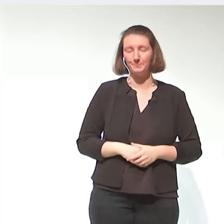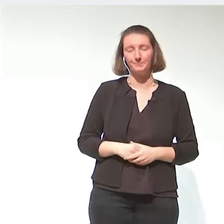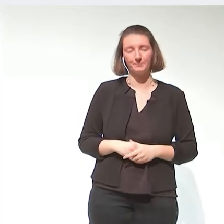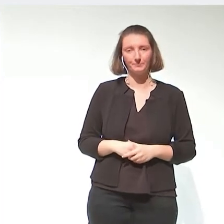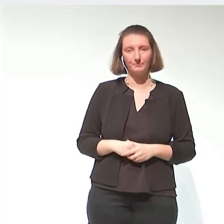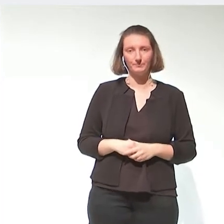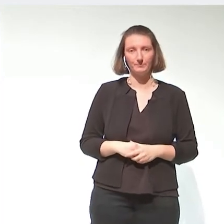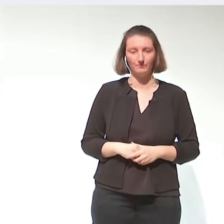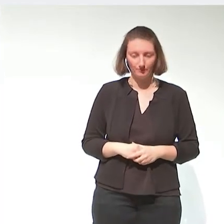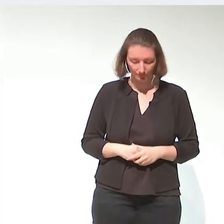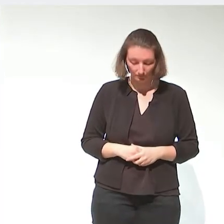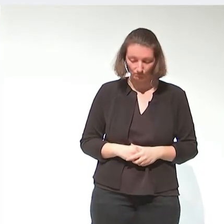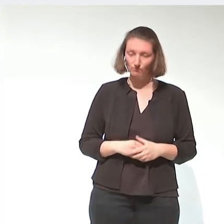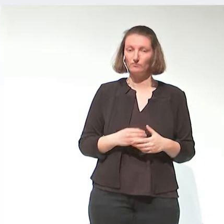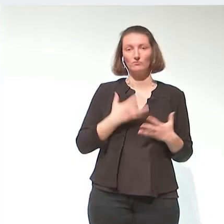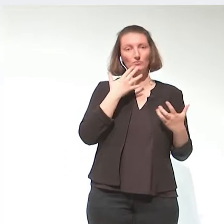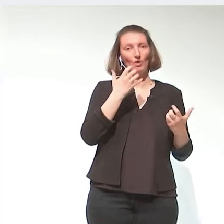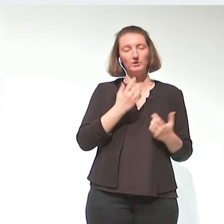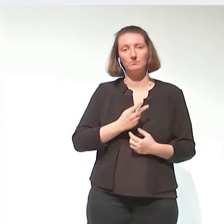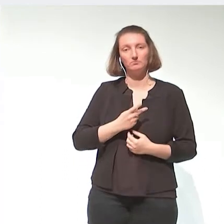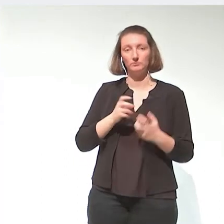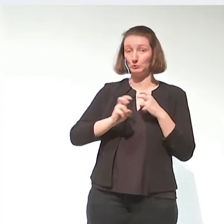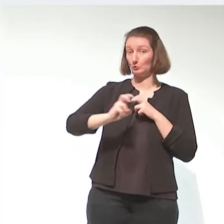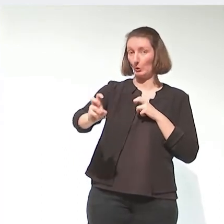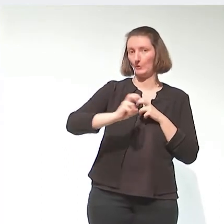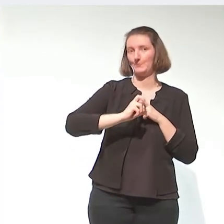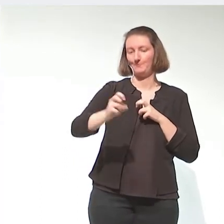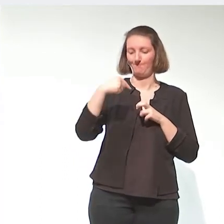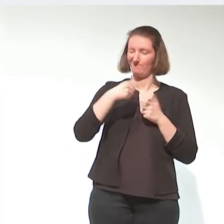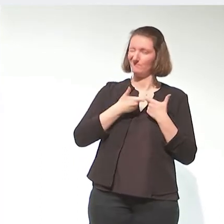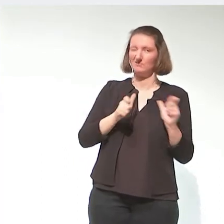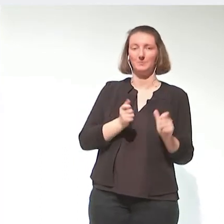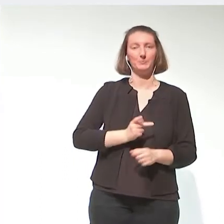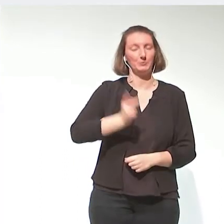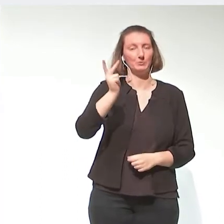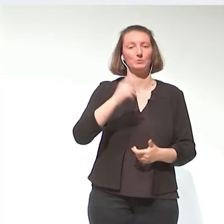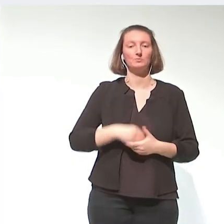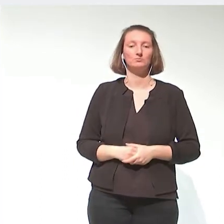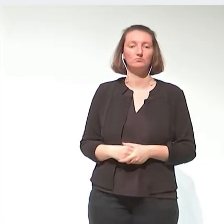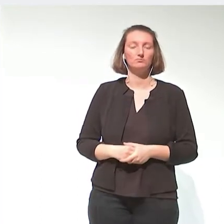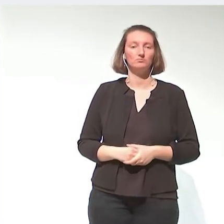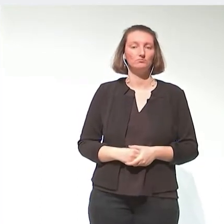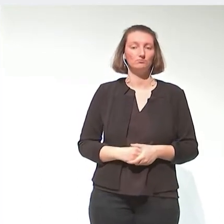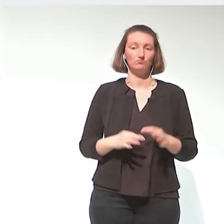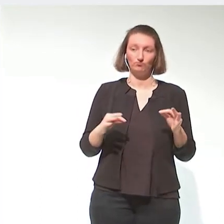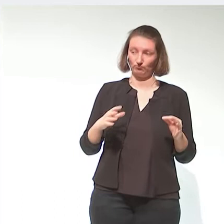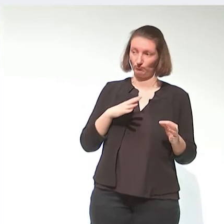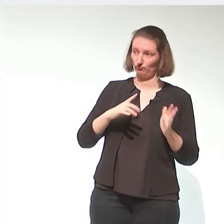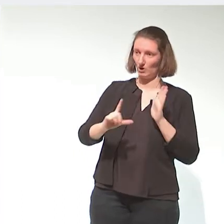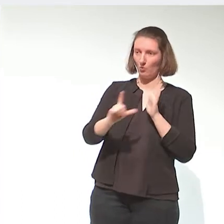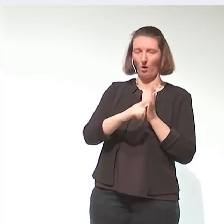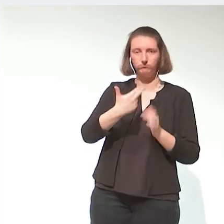of road and transport infrastructure. Malta already has strong regulations and legislation in place to ensure that